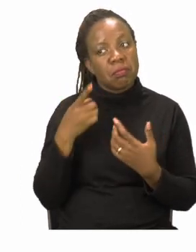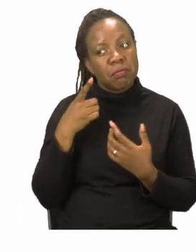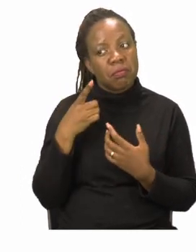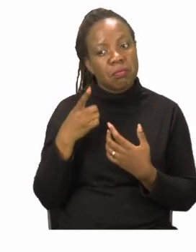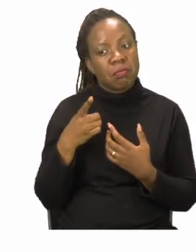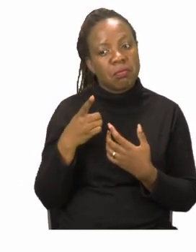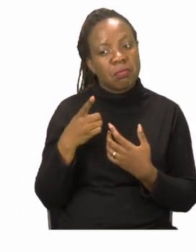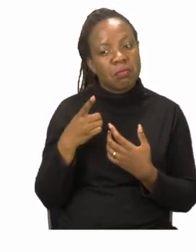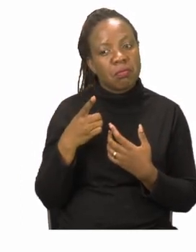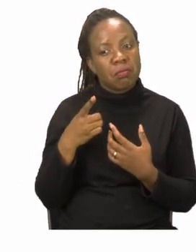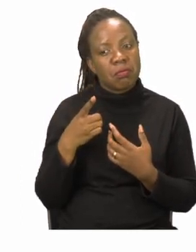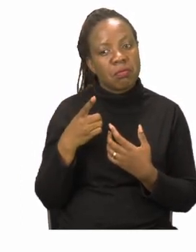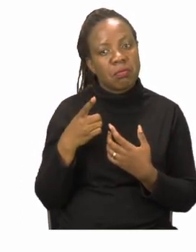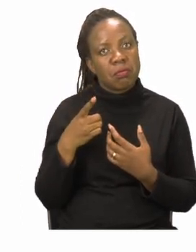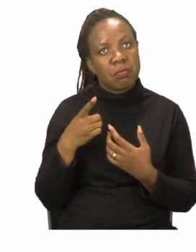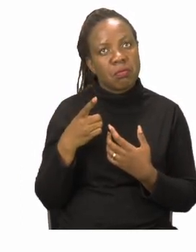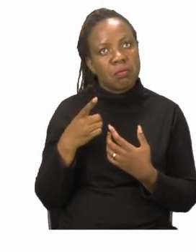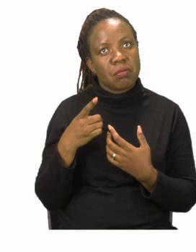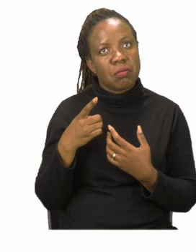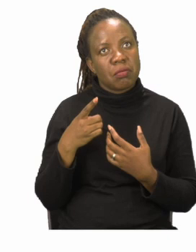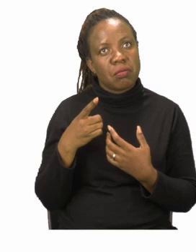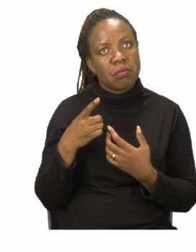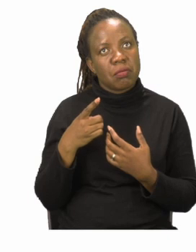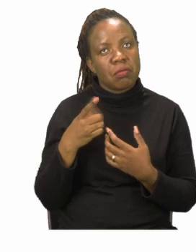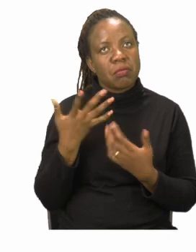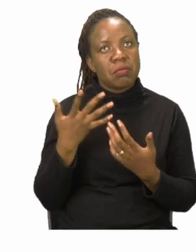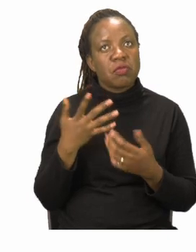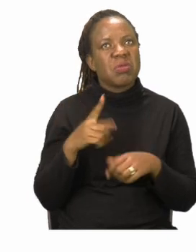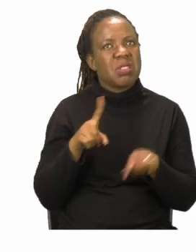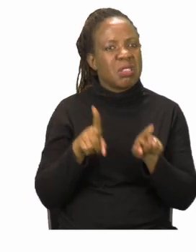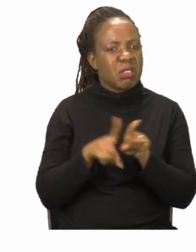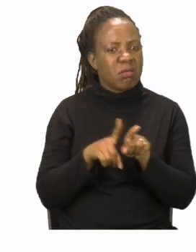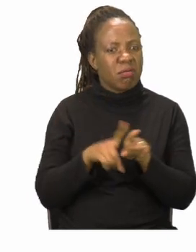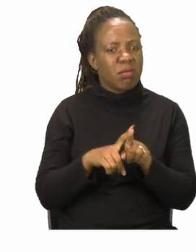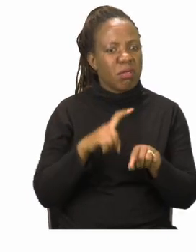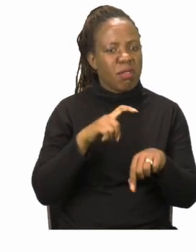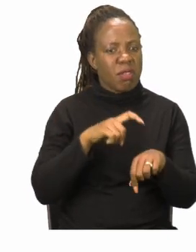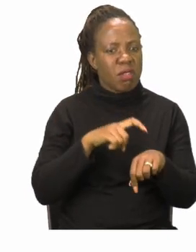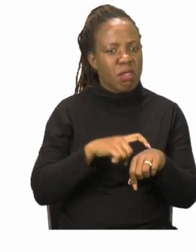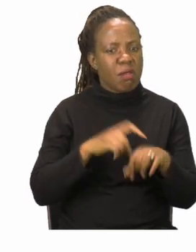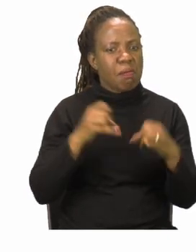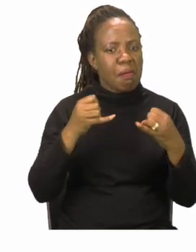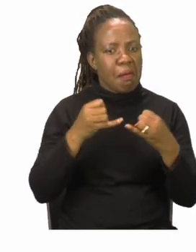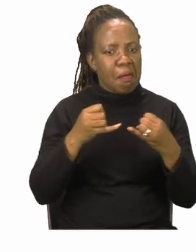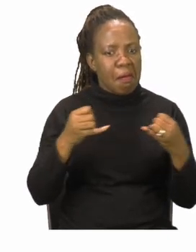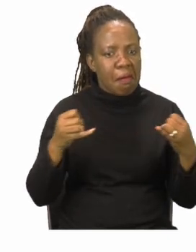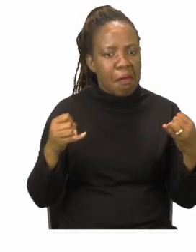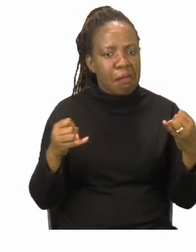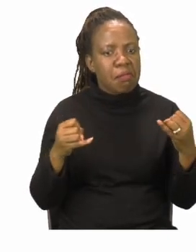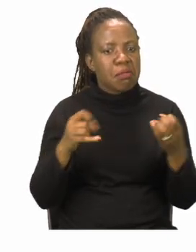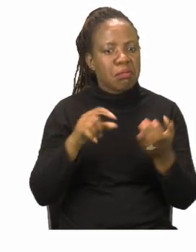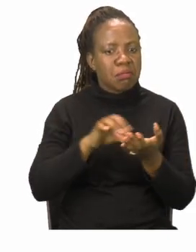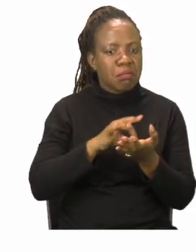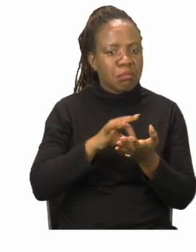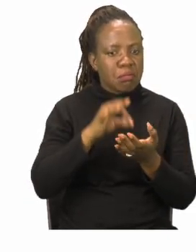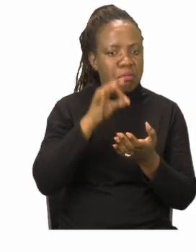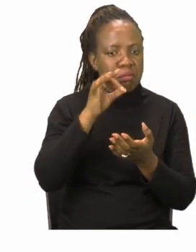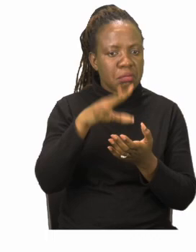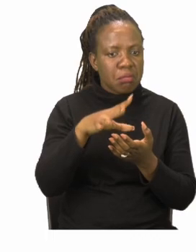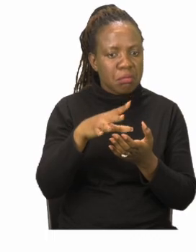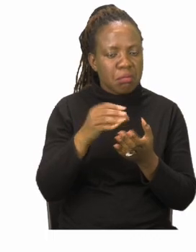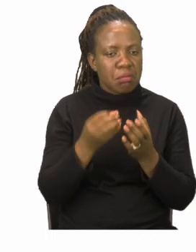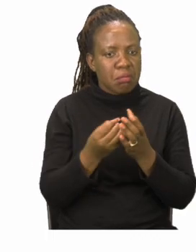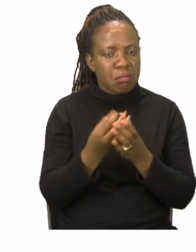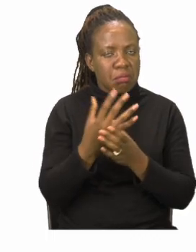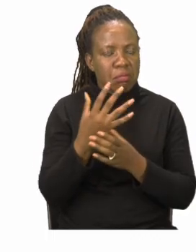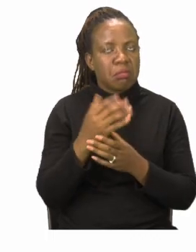I almost want to say, a timeline of planting seeds. Now on the board I